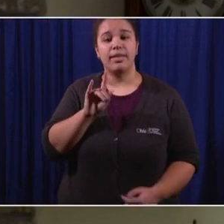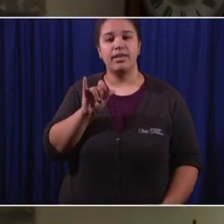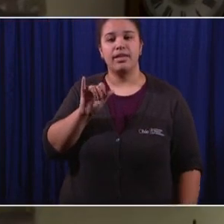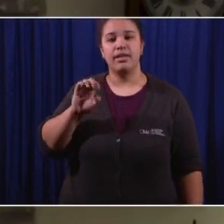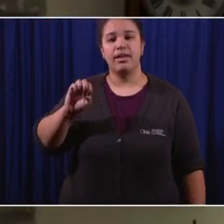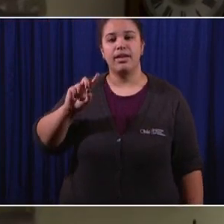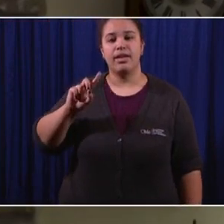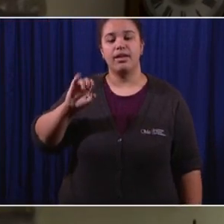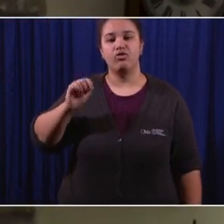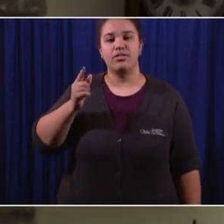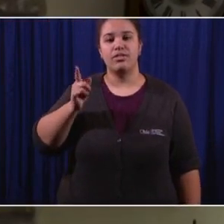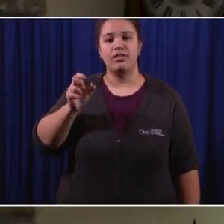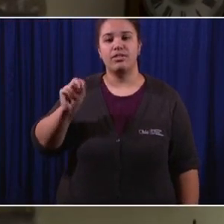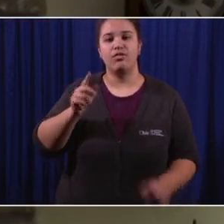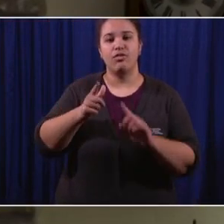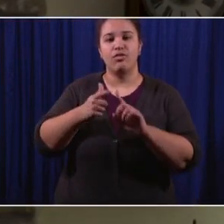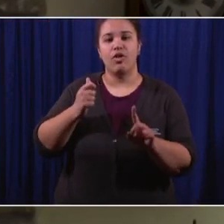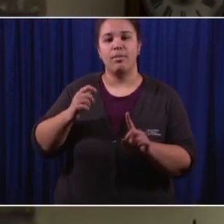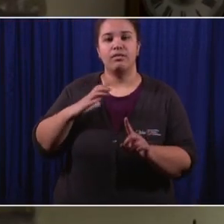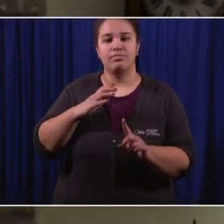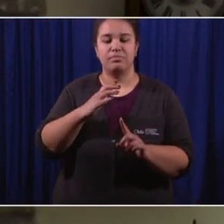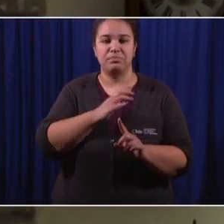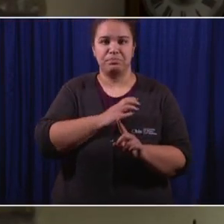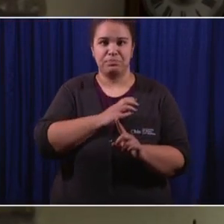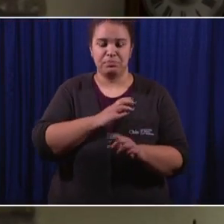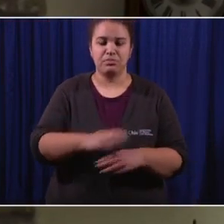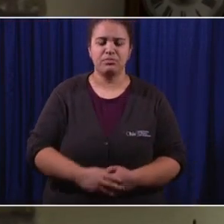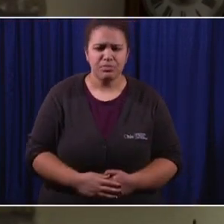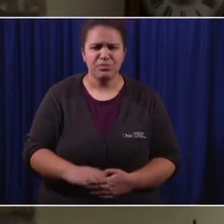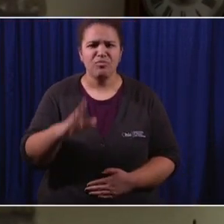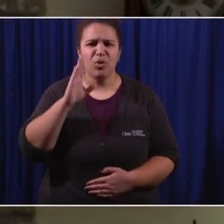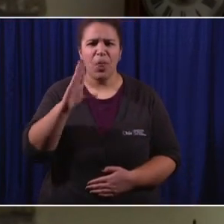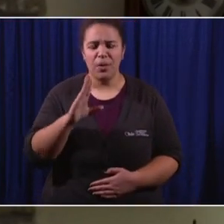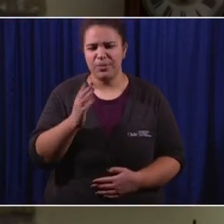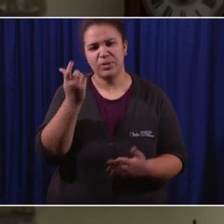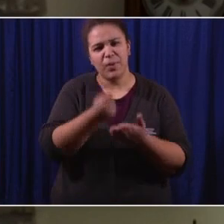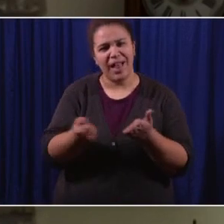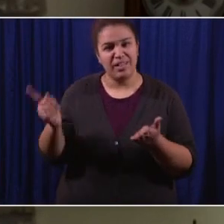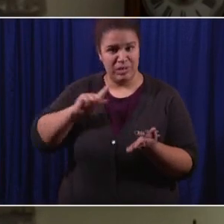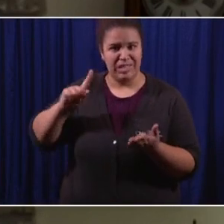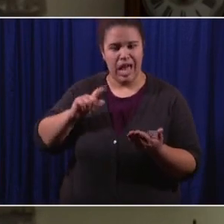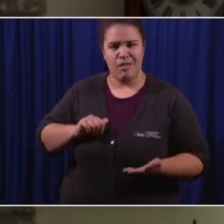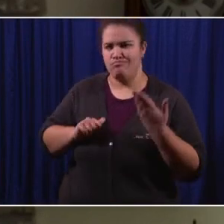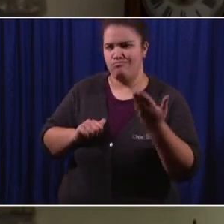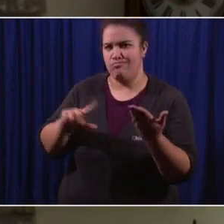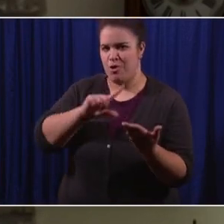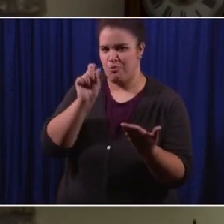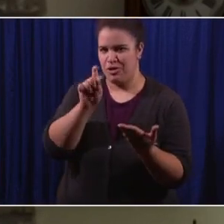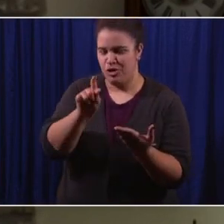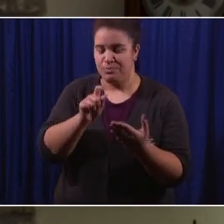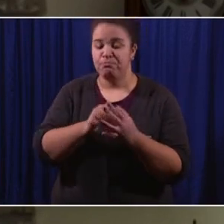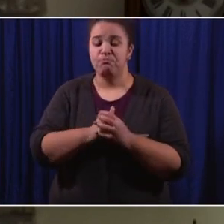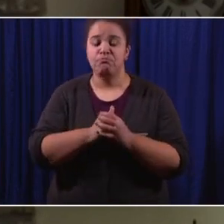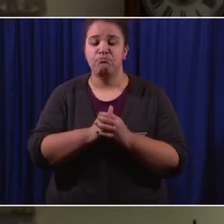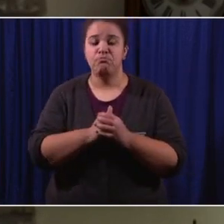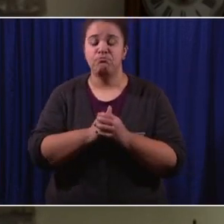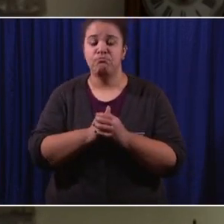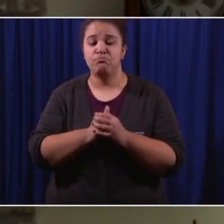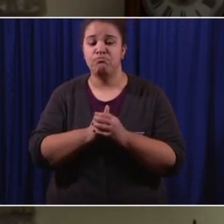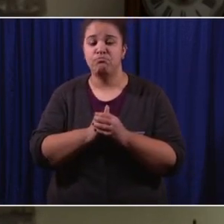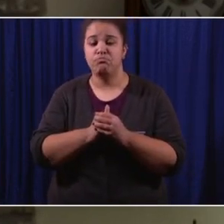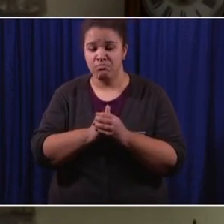Governor DeWine. Just going back now to our question last week, we've been reporting on